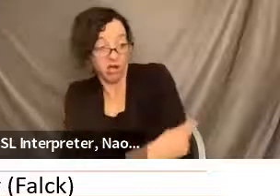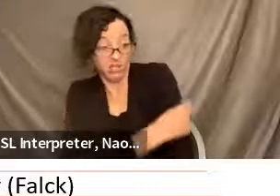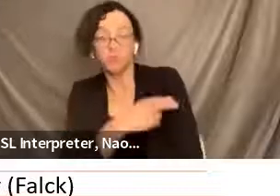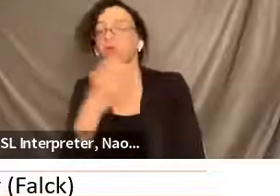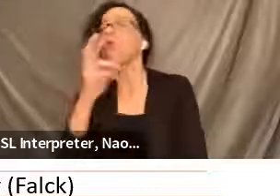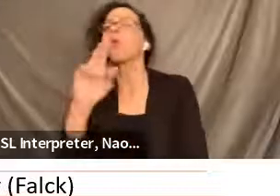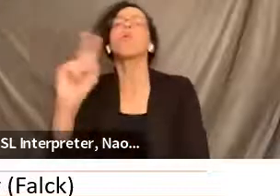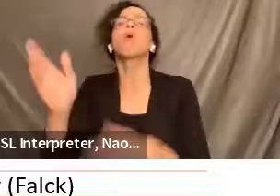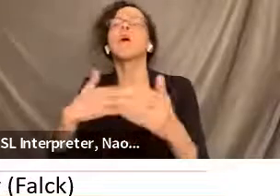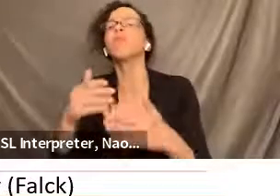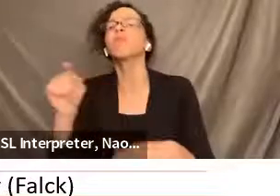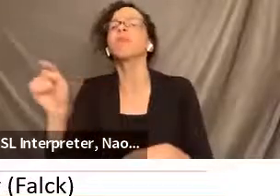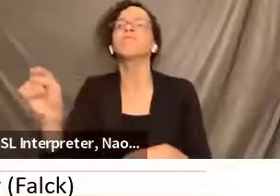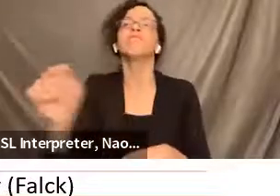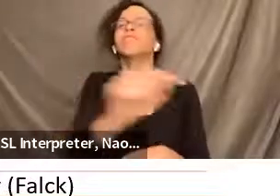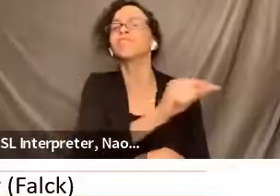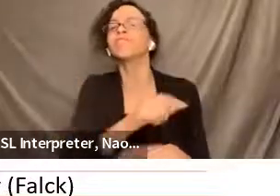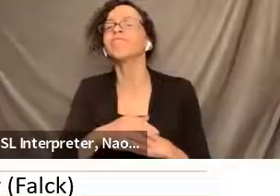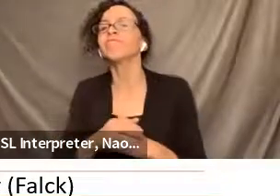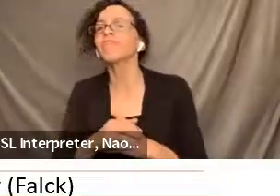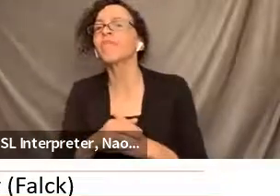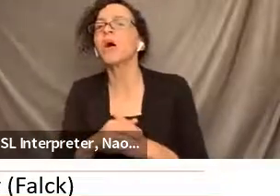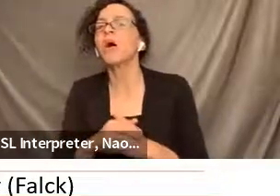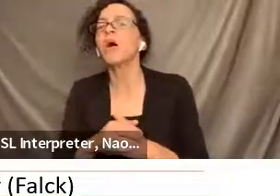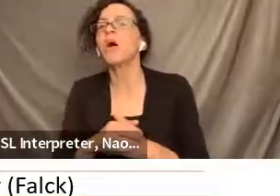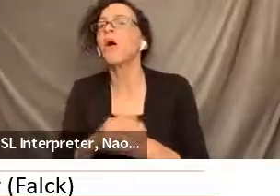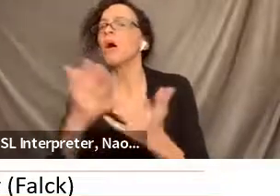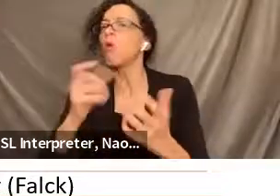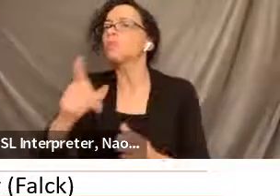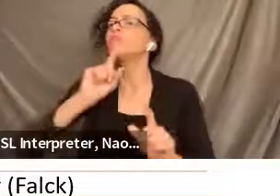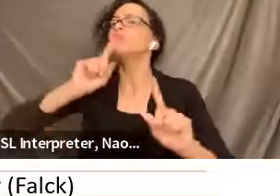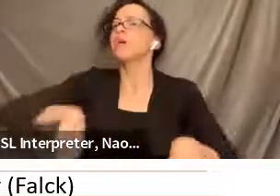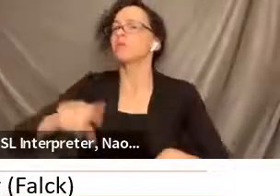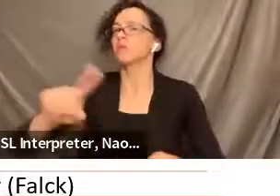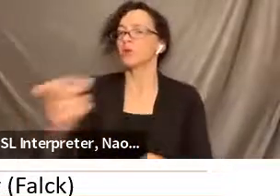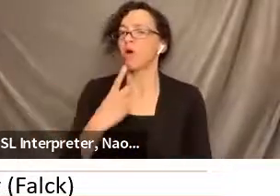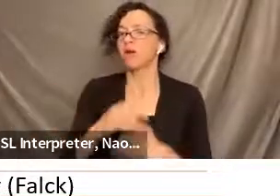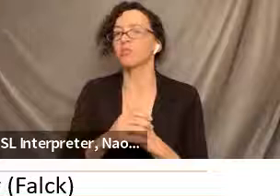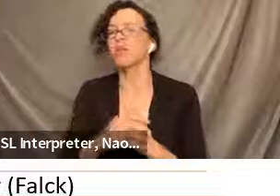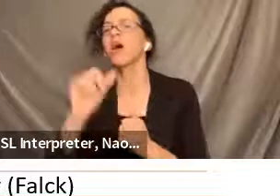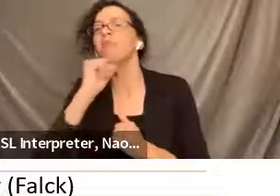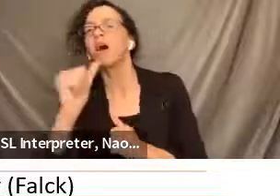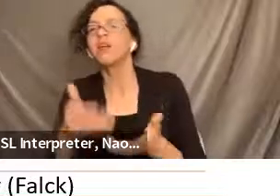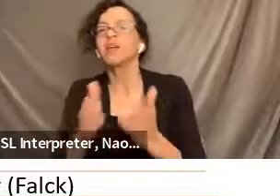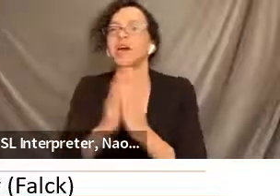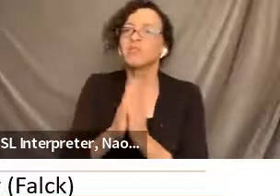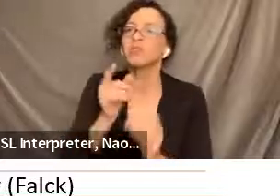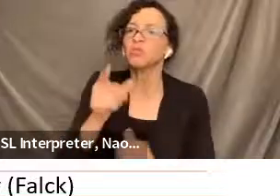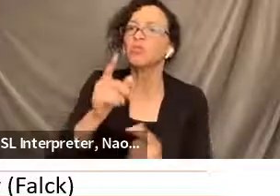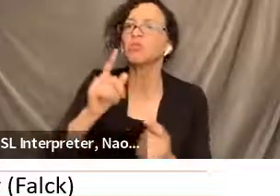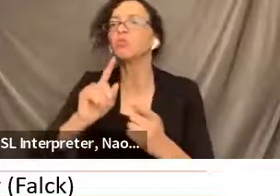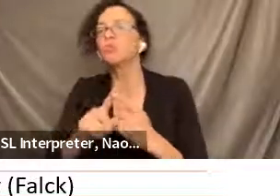case may be? So just wanted to ask that question. And I get I'm asking you to prognosticate, but it's really like, what is the high